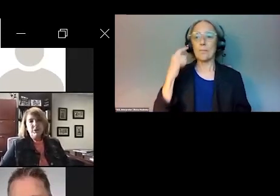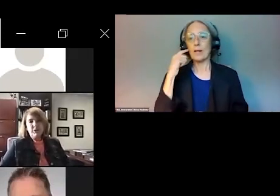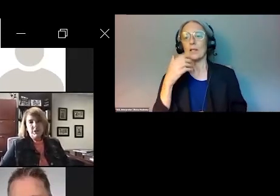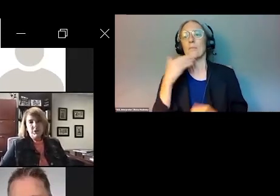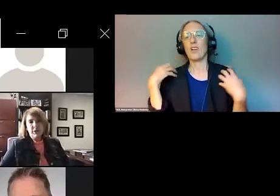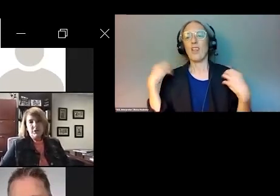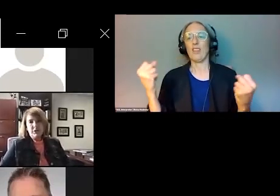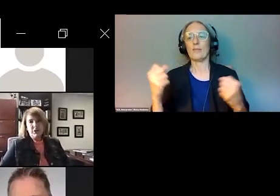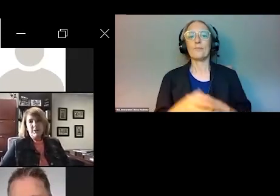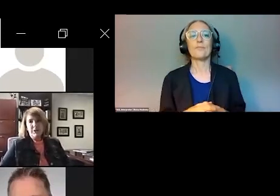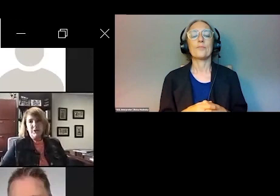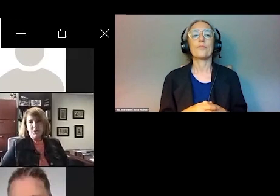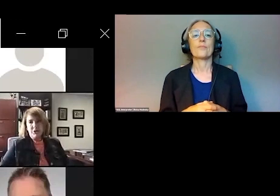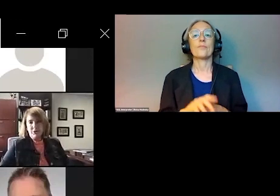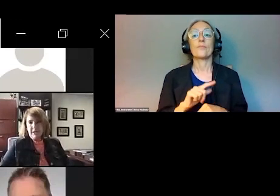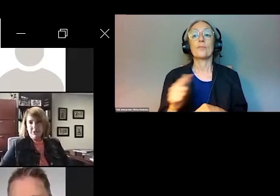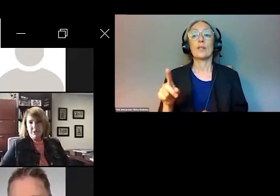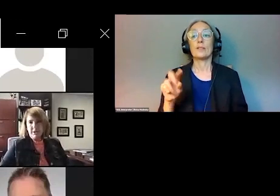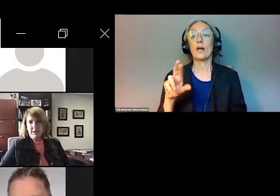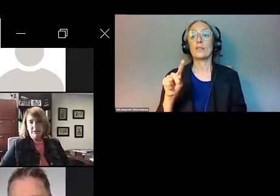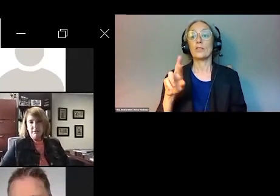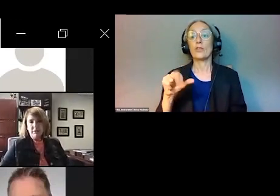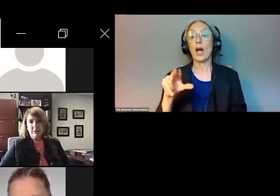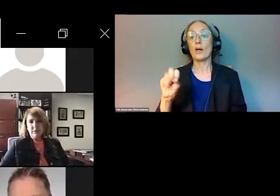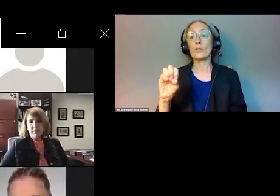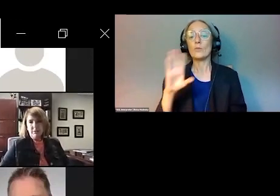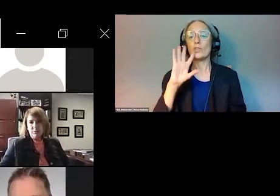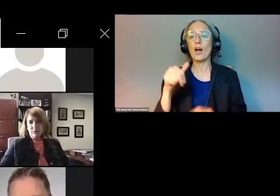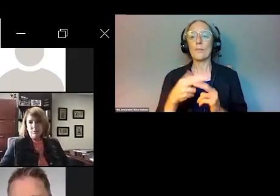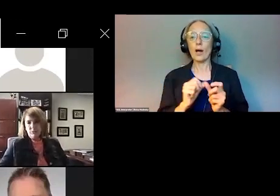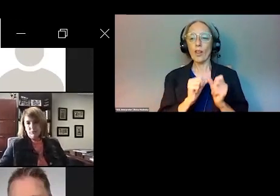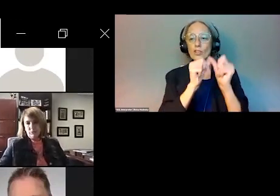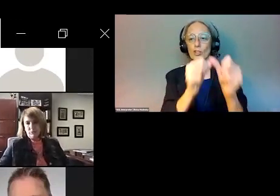And so now I will turn it over to Dr. Krause to talk about the longitudinal aging study.